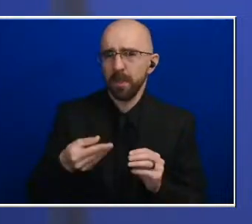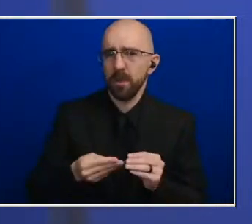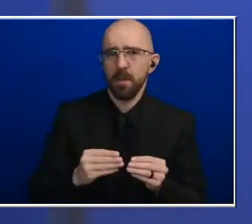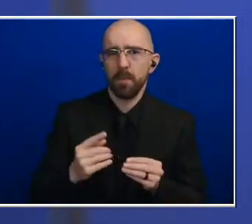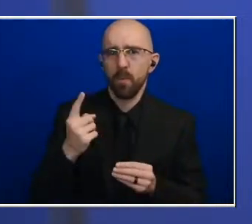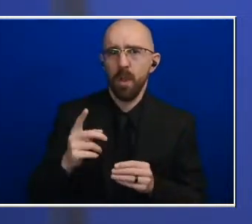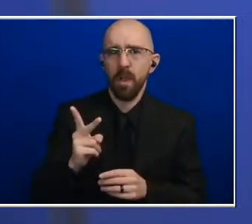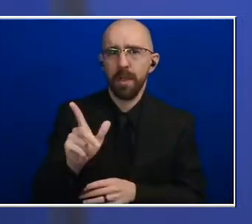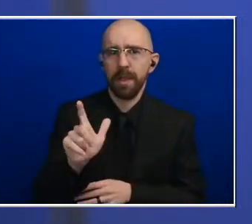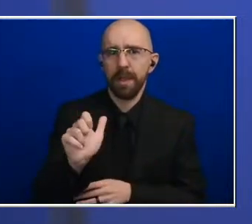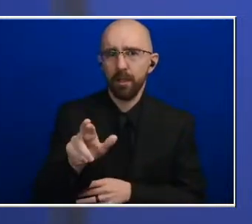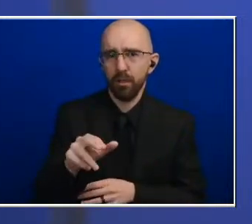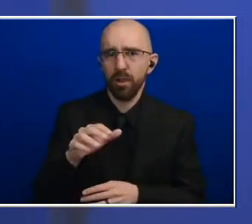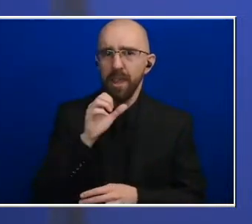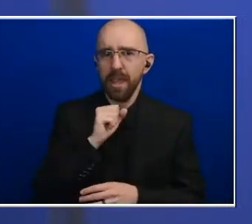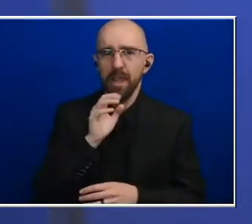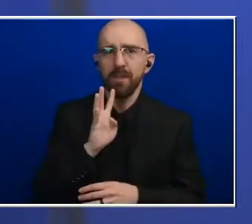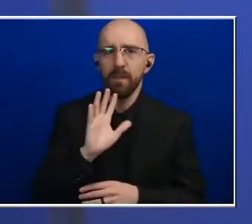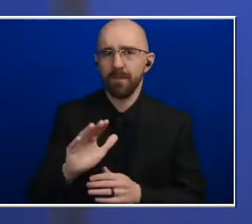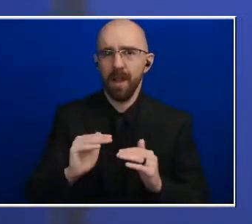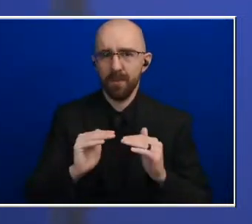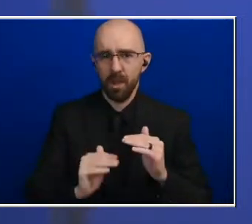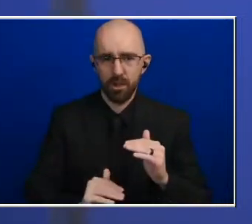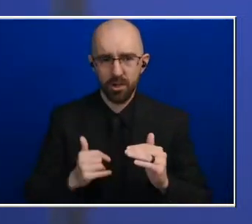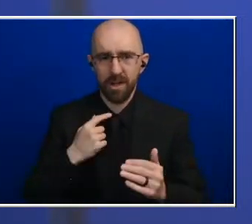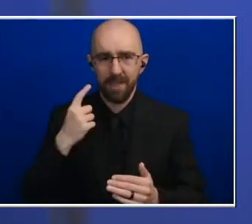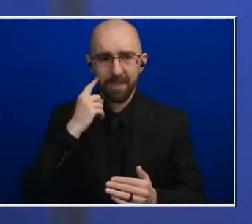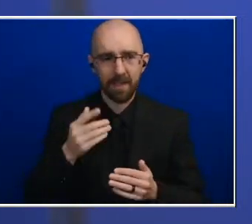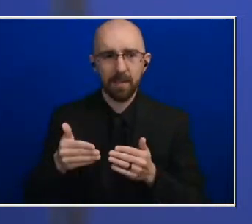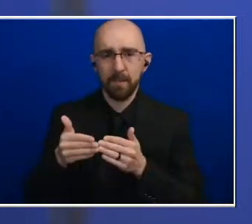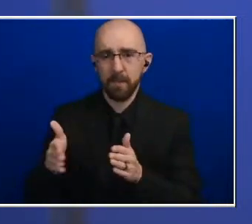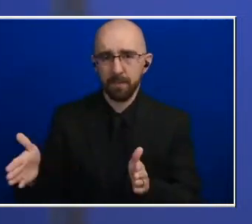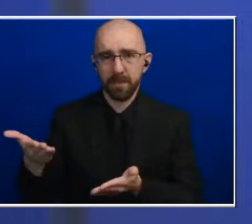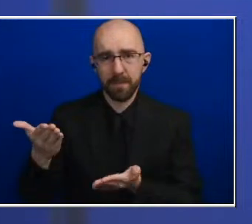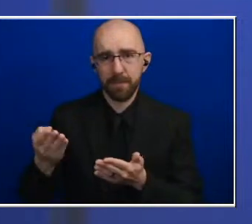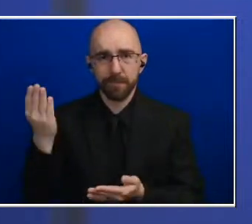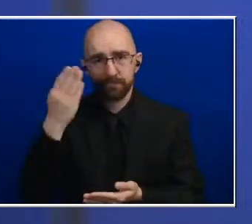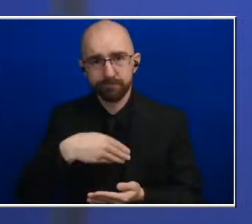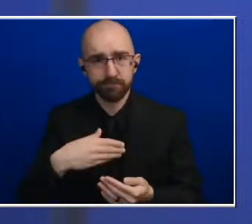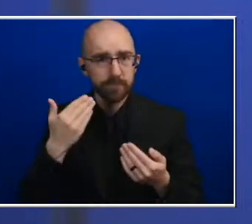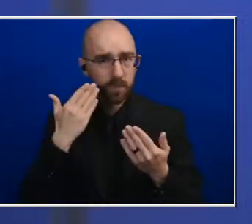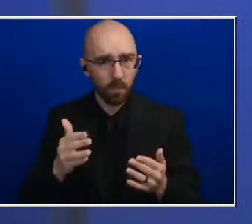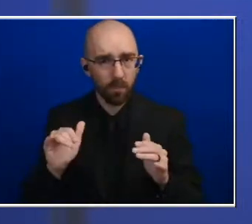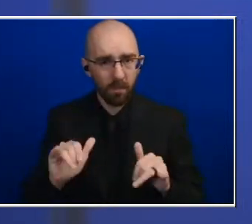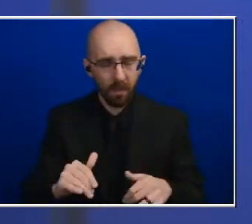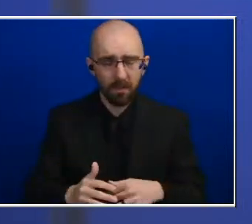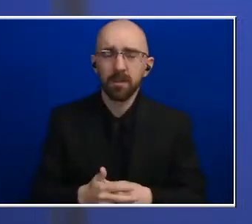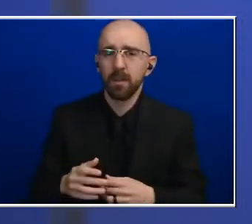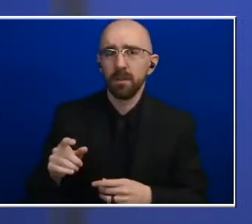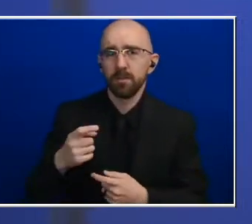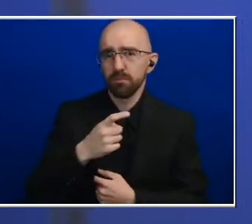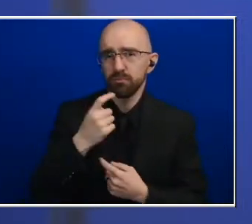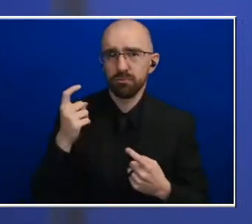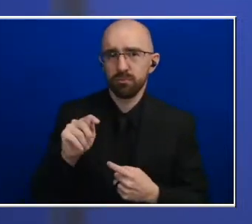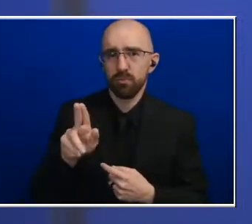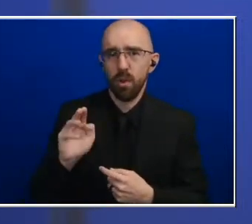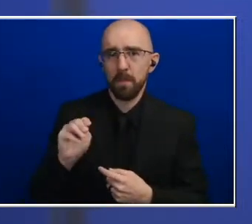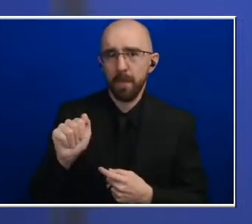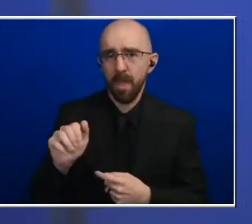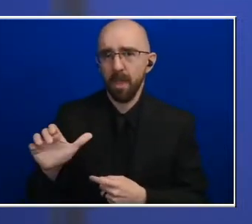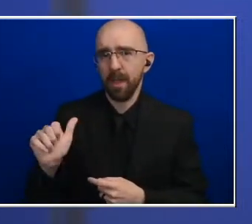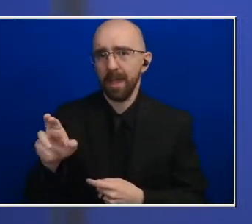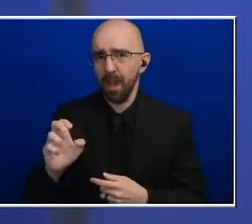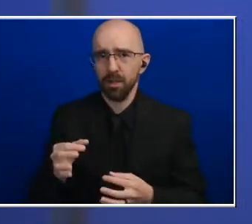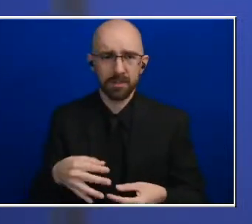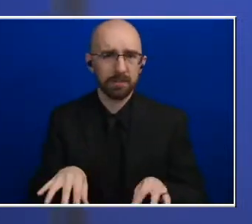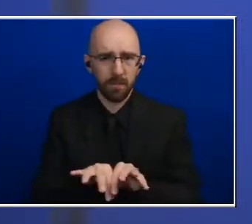age of 45, and I think the public maybe doesn't know that. So trauma is important. Trauma care is very, very important, and